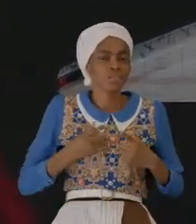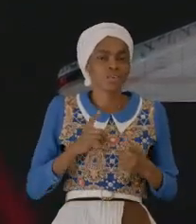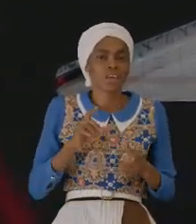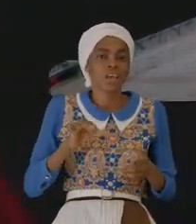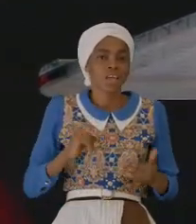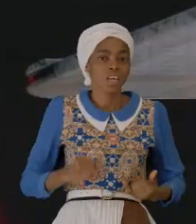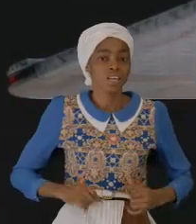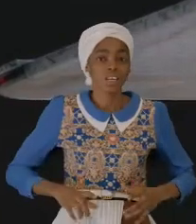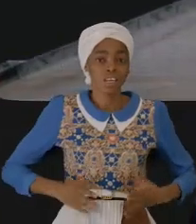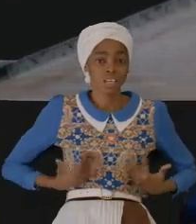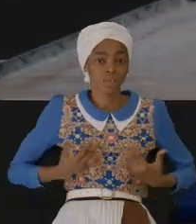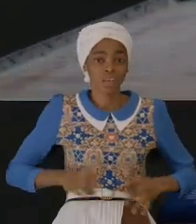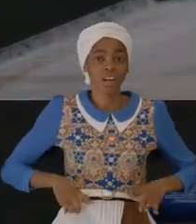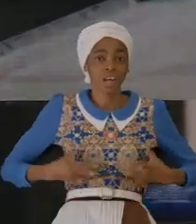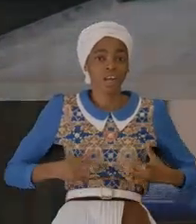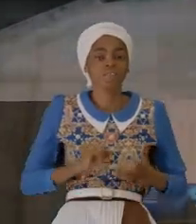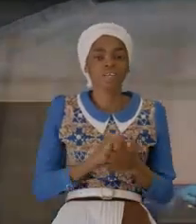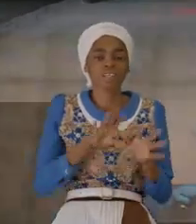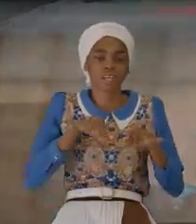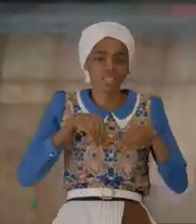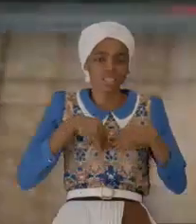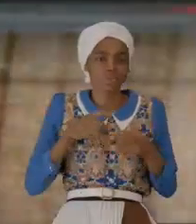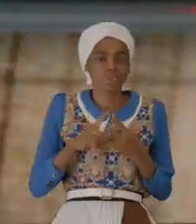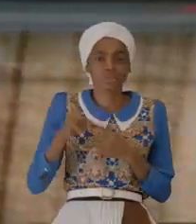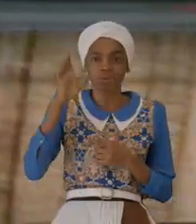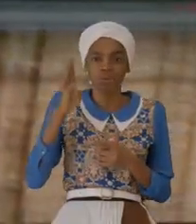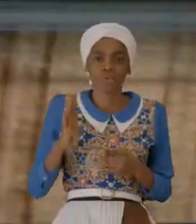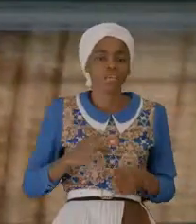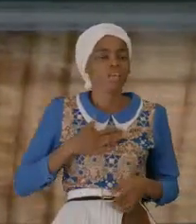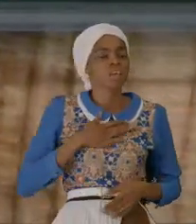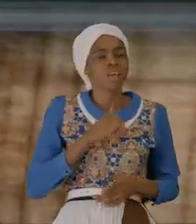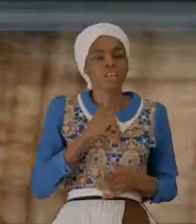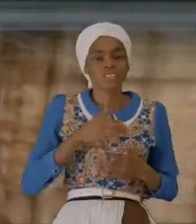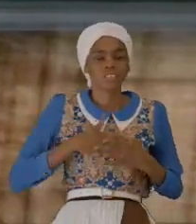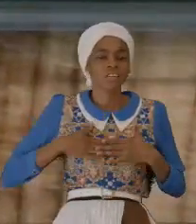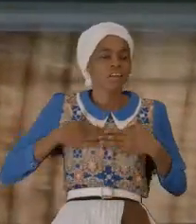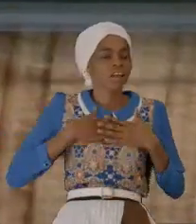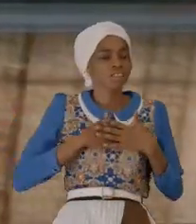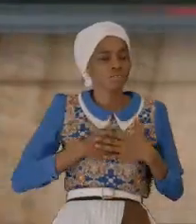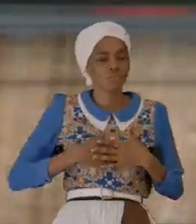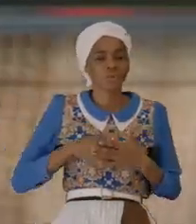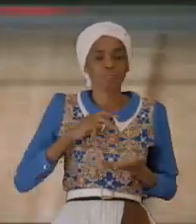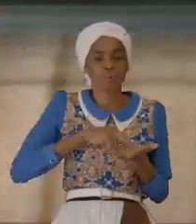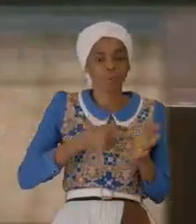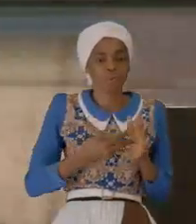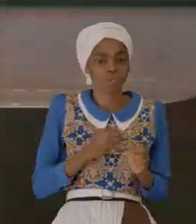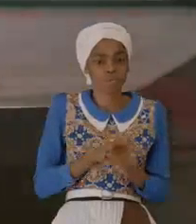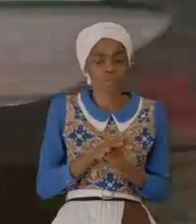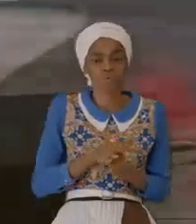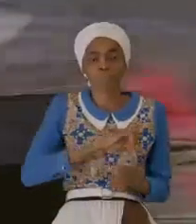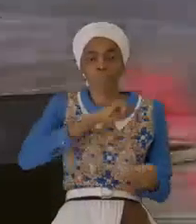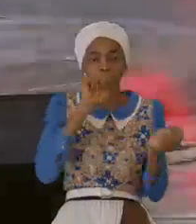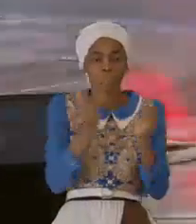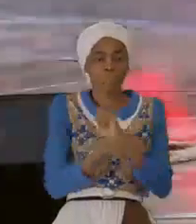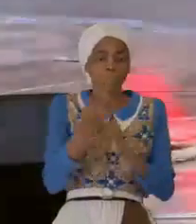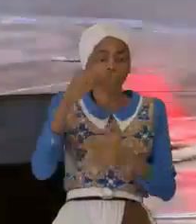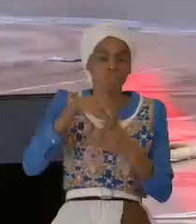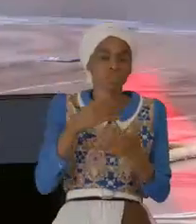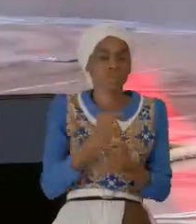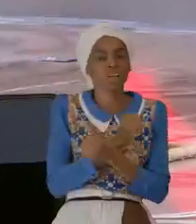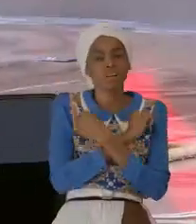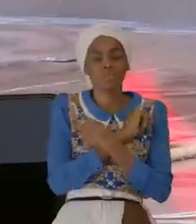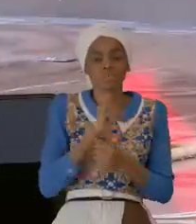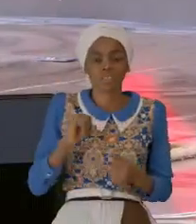acceptable to God, the delightful, purposeful transformation into a loving life. Three things